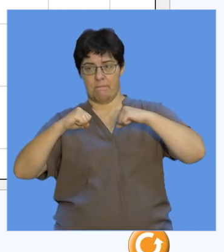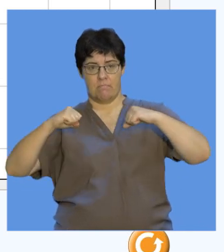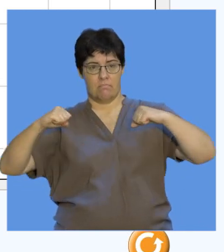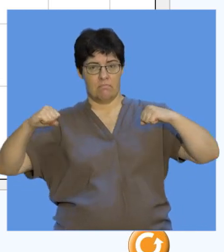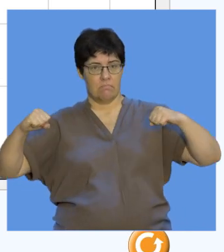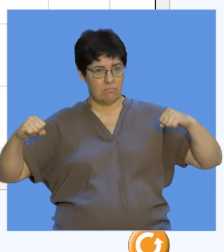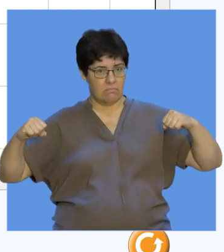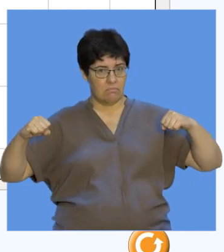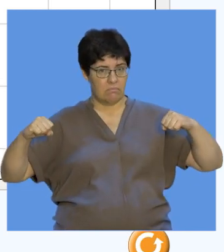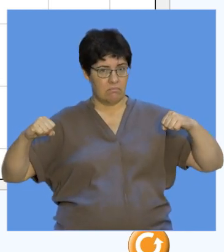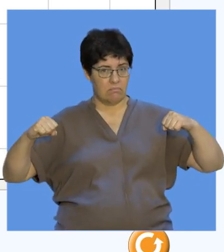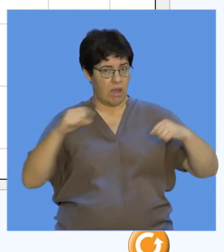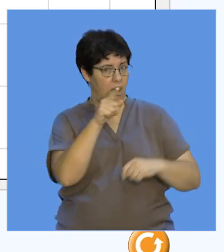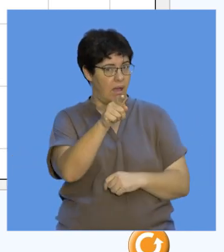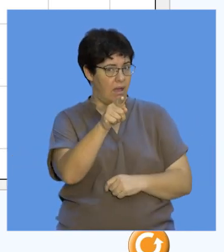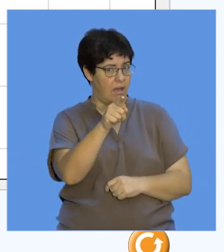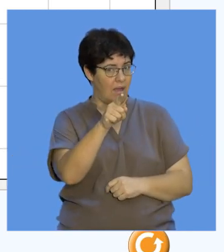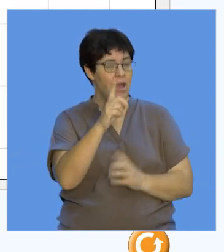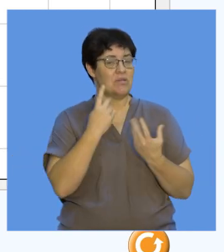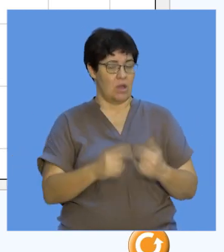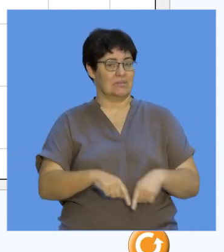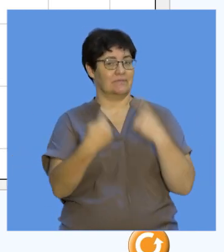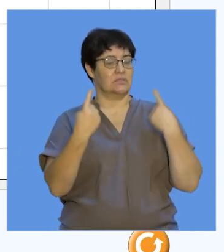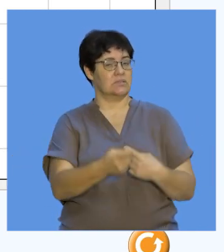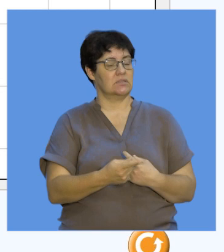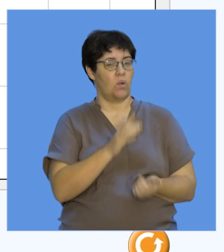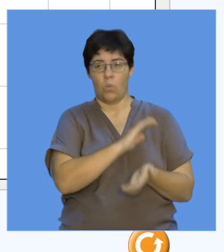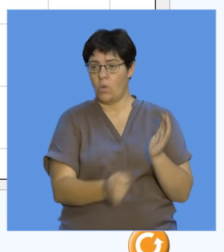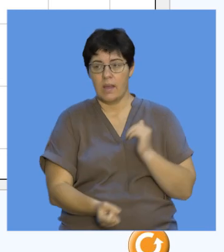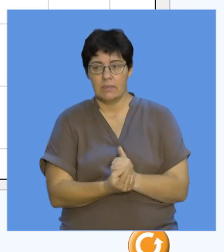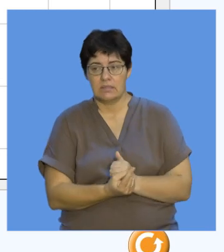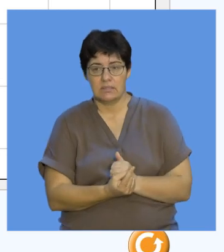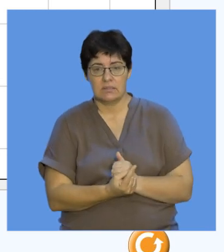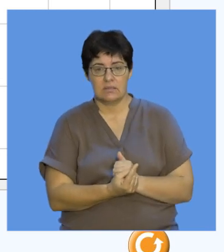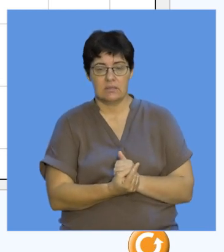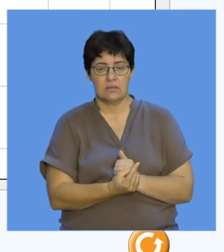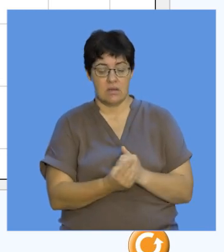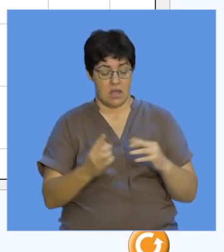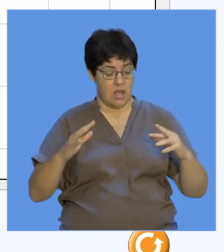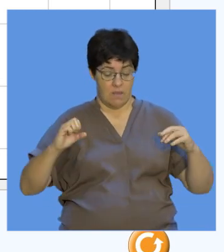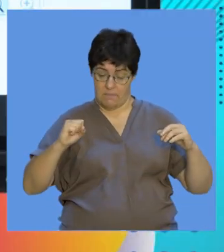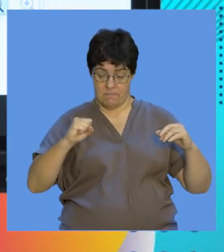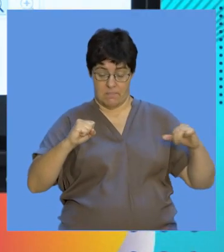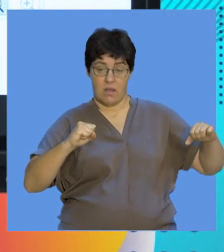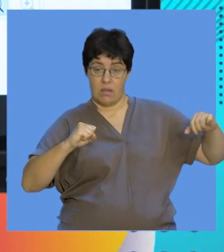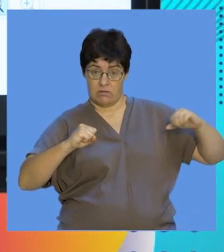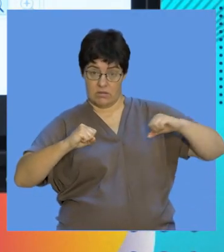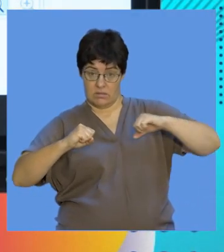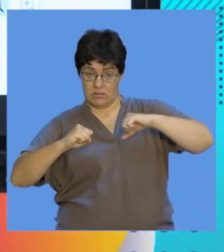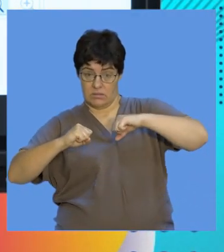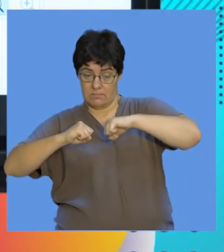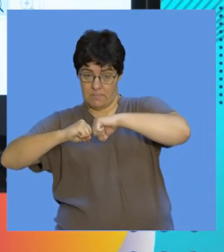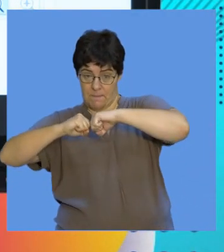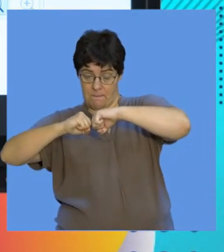Oh, now, what happened? They collided. Number one